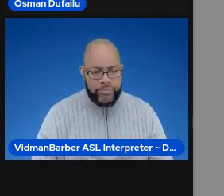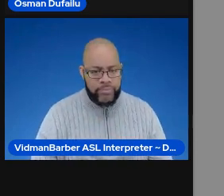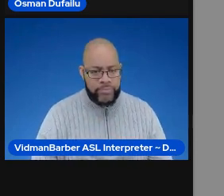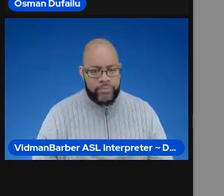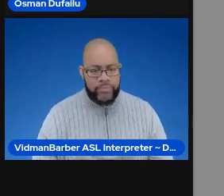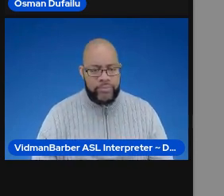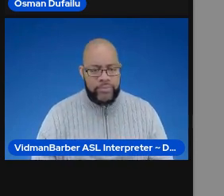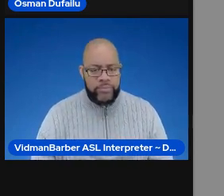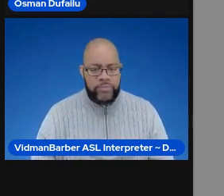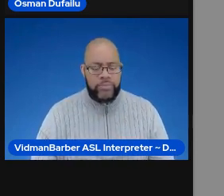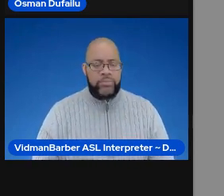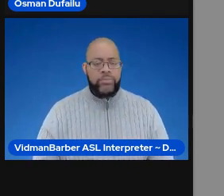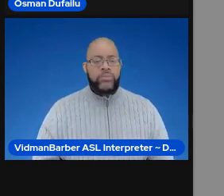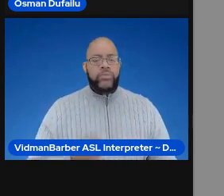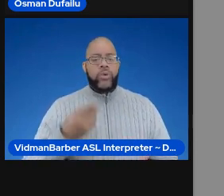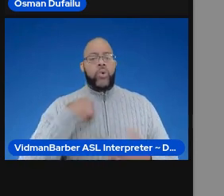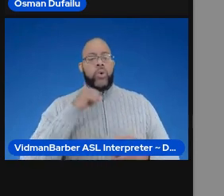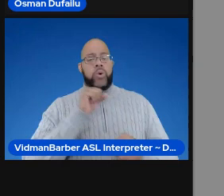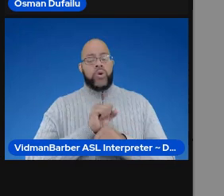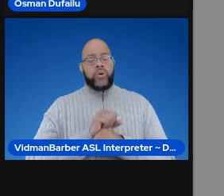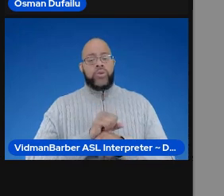So, having worked on